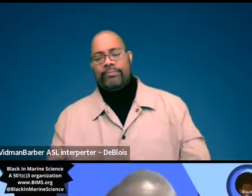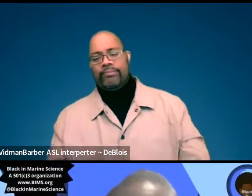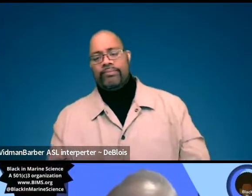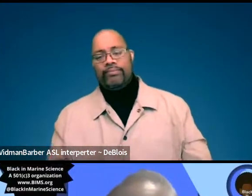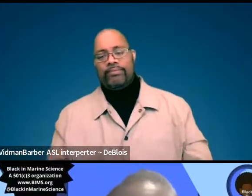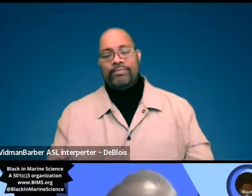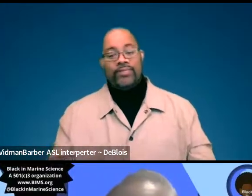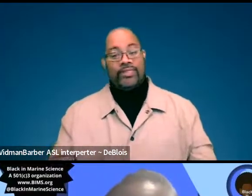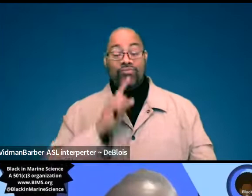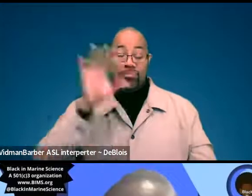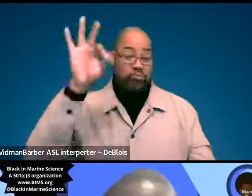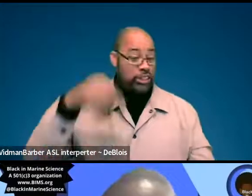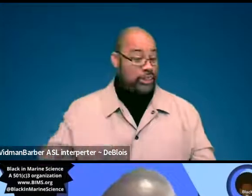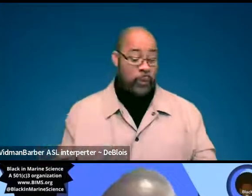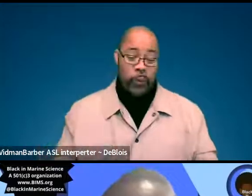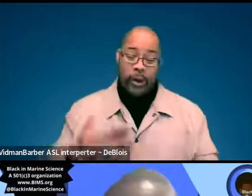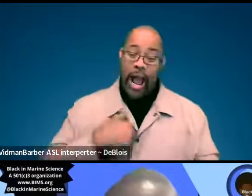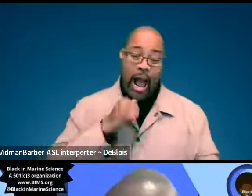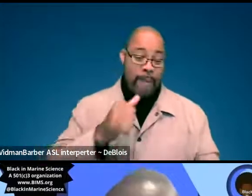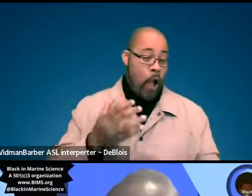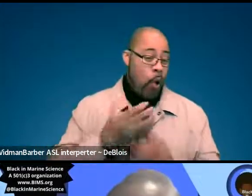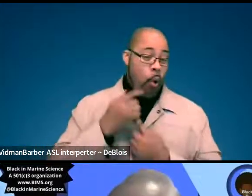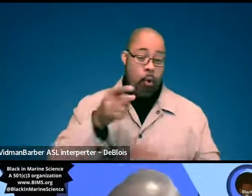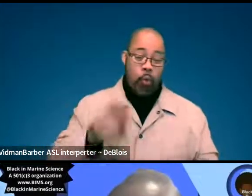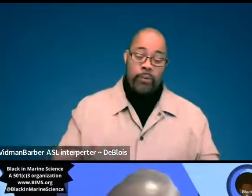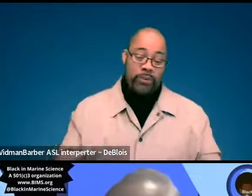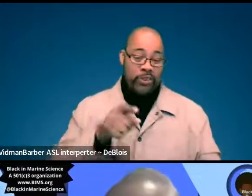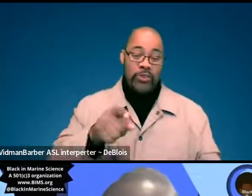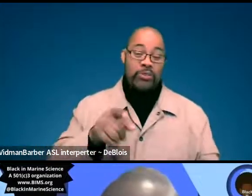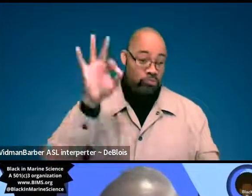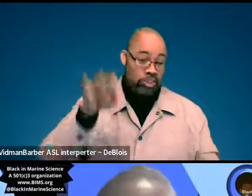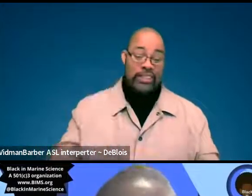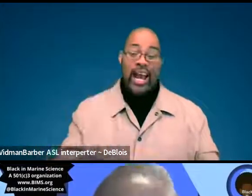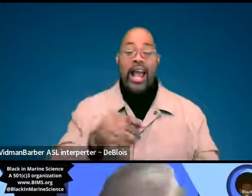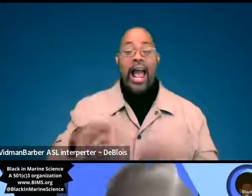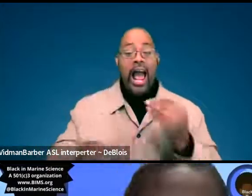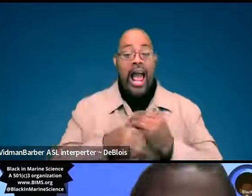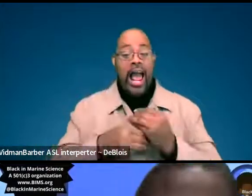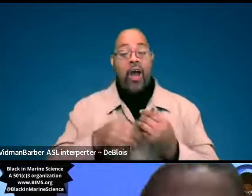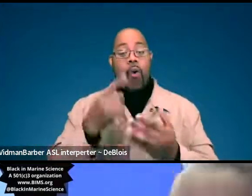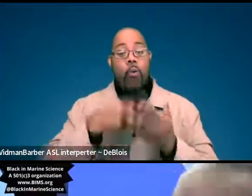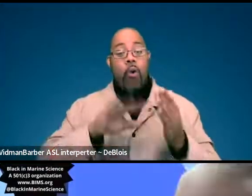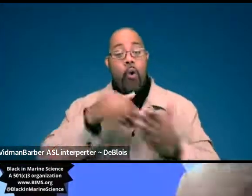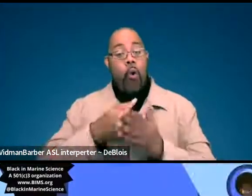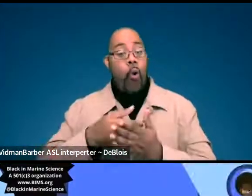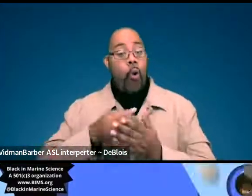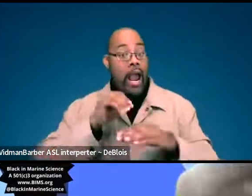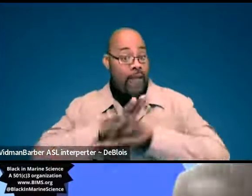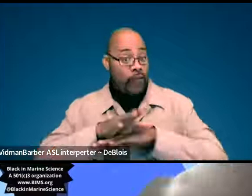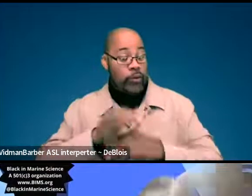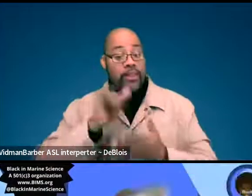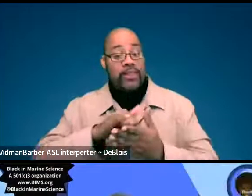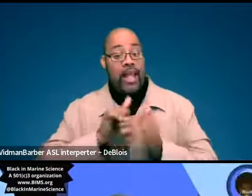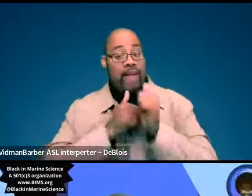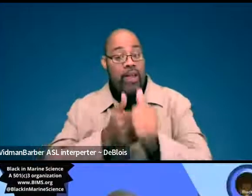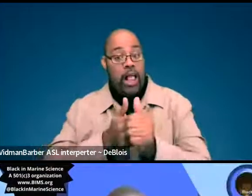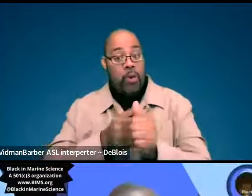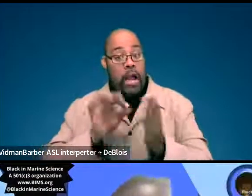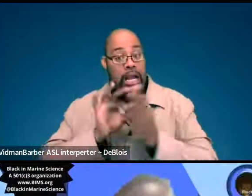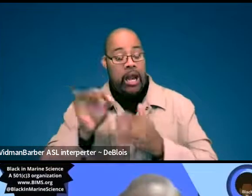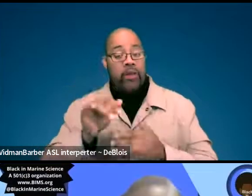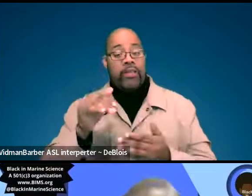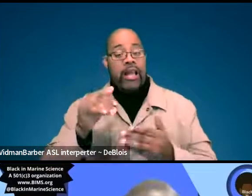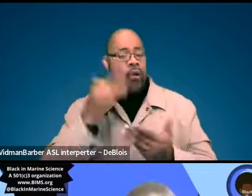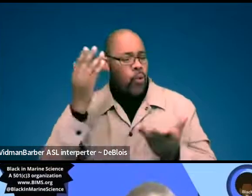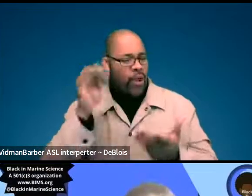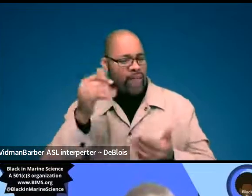Girl, you was preaching. I'm not even gonna hold you because you were. And to add on to that whole influencer, like the follower count, I